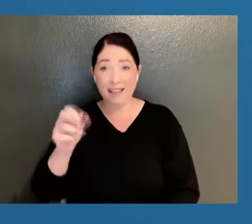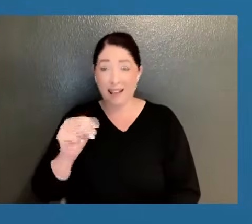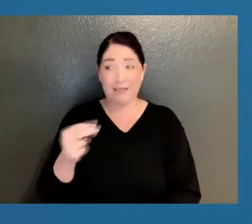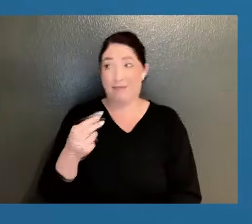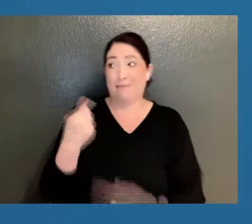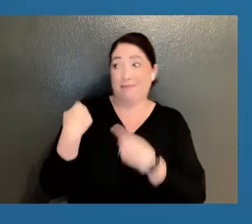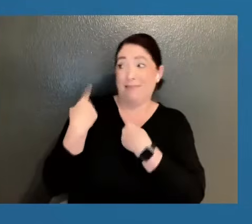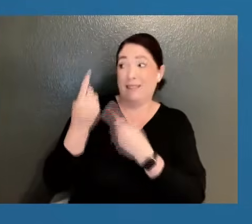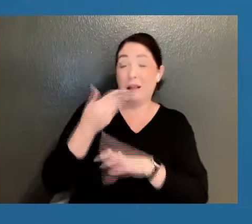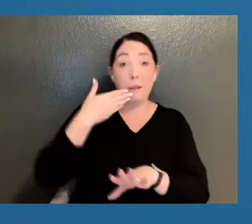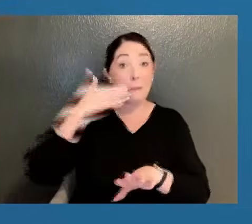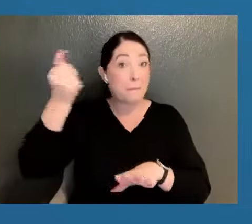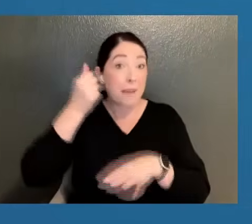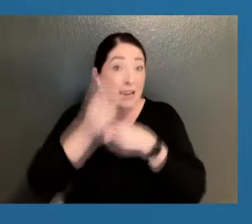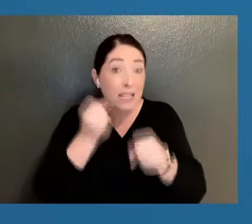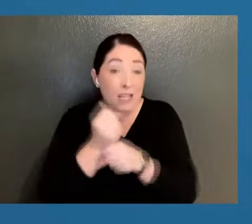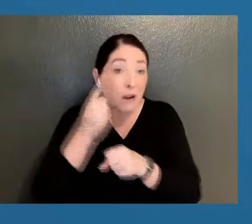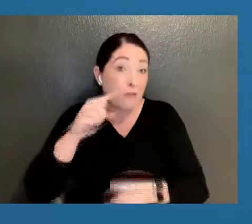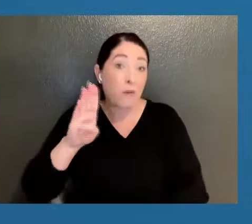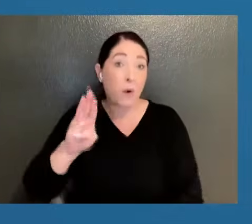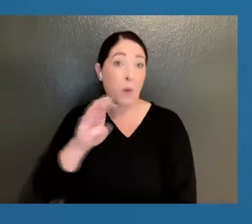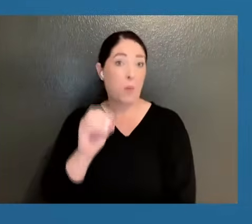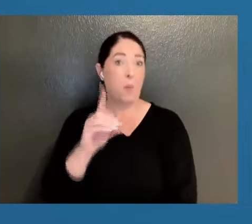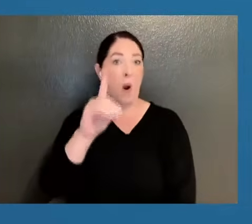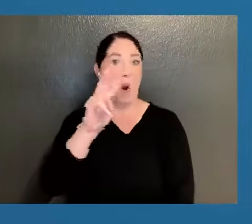for Broadway. Everybody,